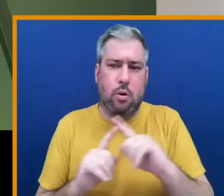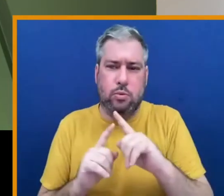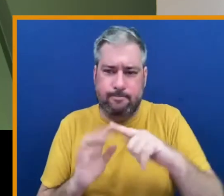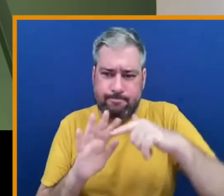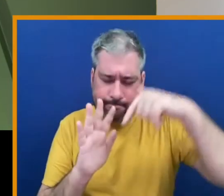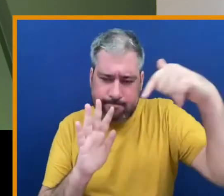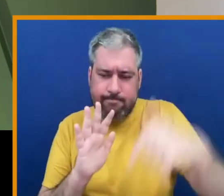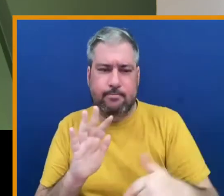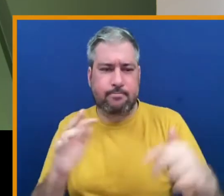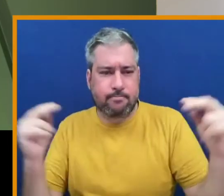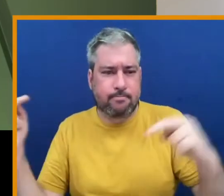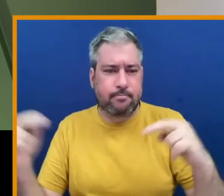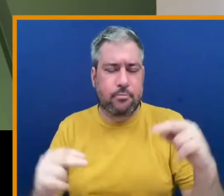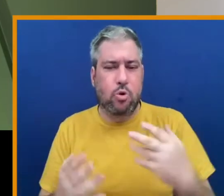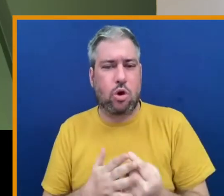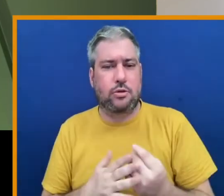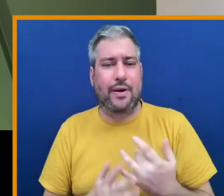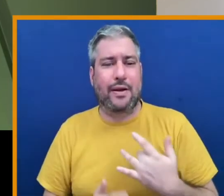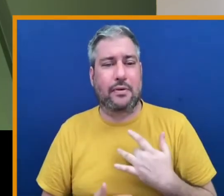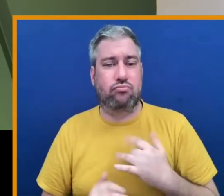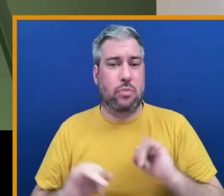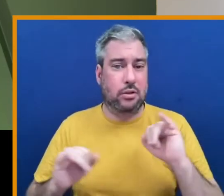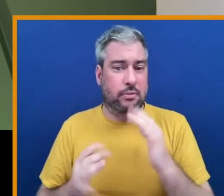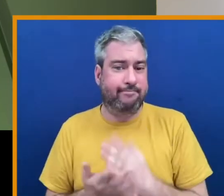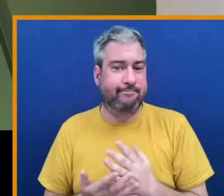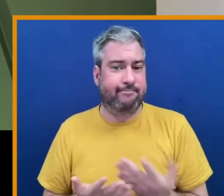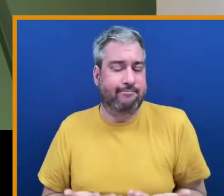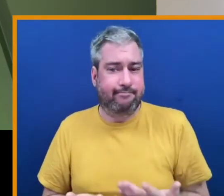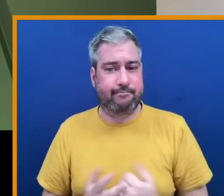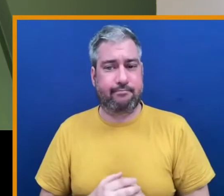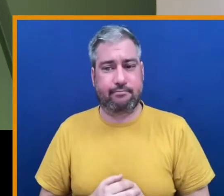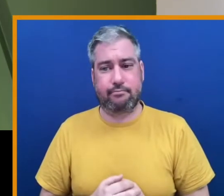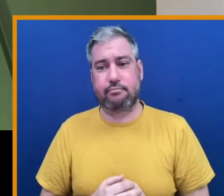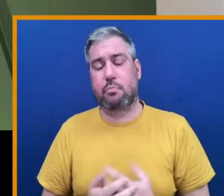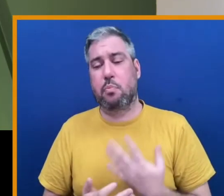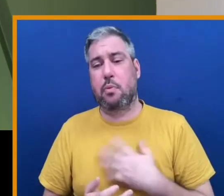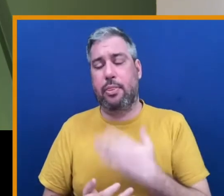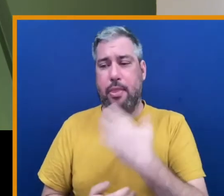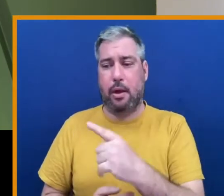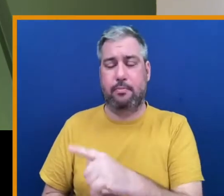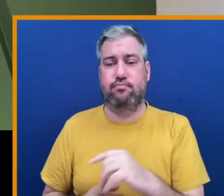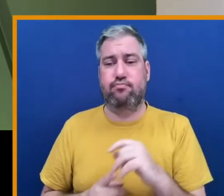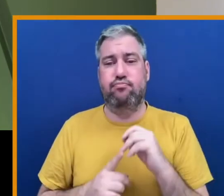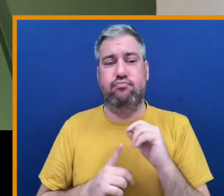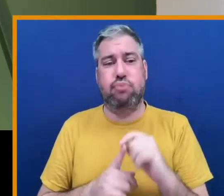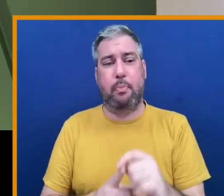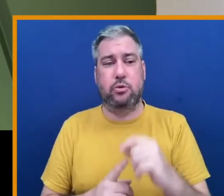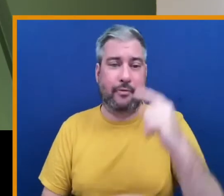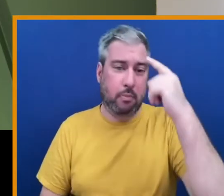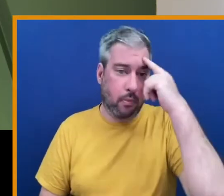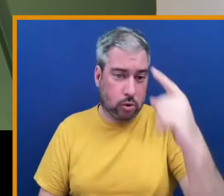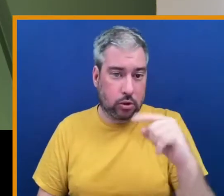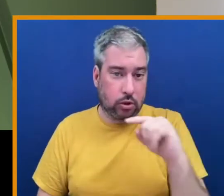the proposers of the motion and also the proposers of Amendments 1 and 2, which I hope you will join me in voting for.